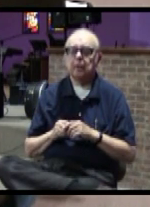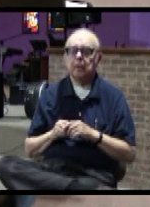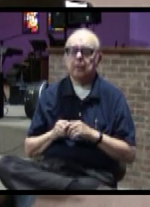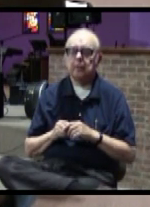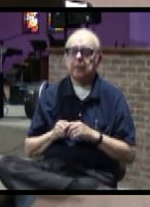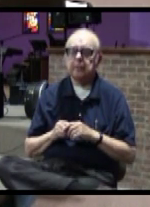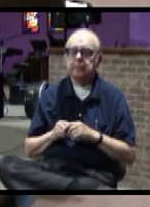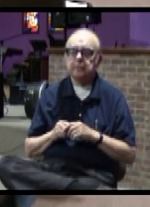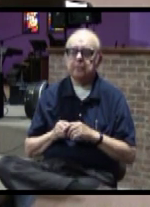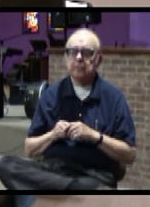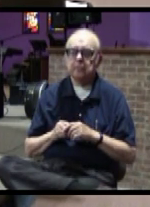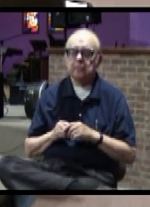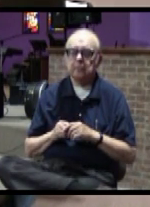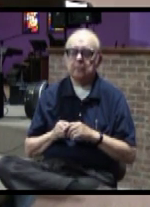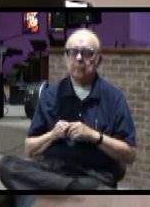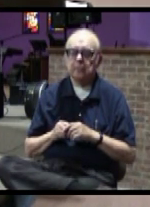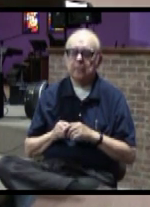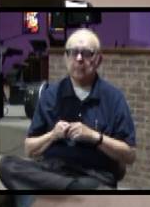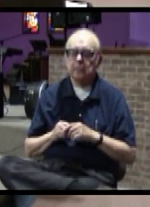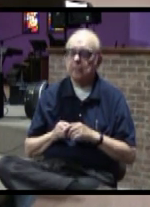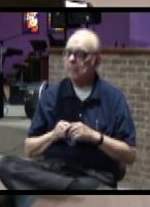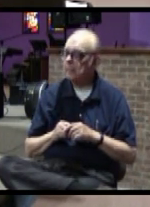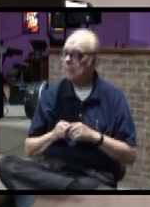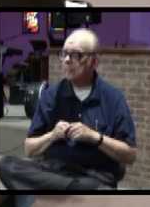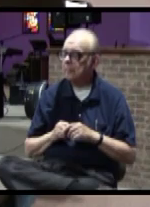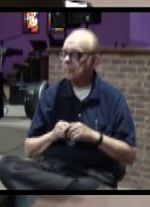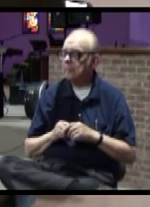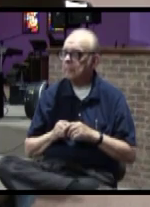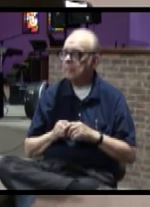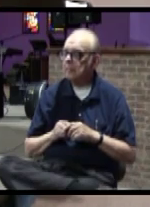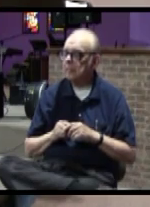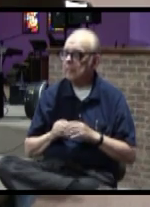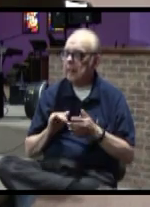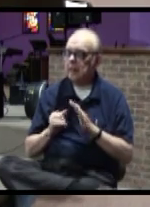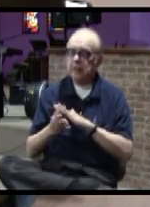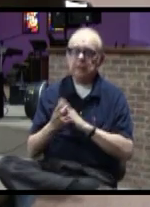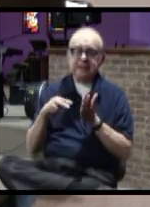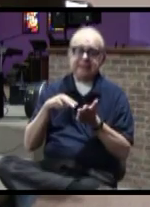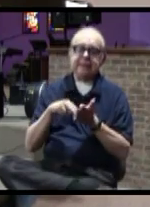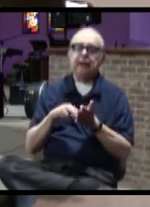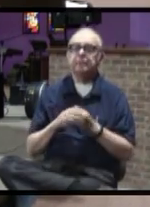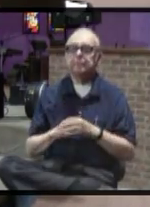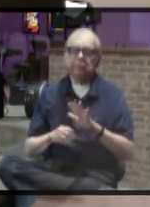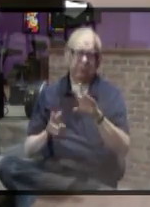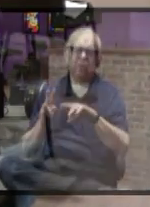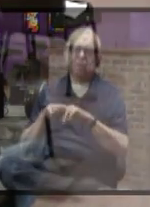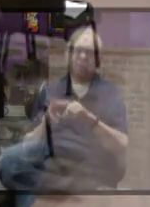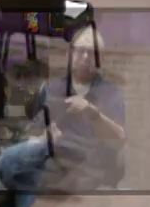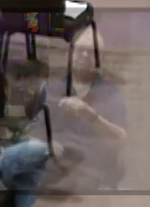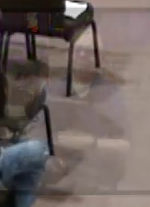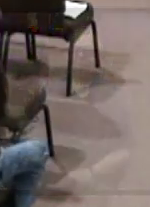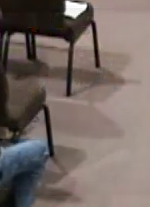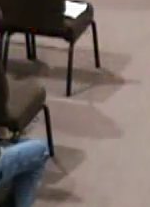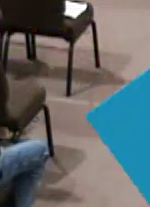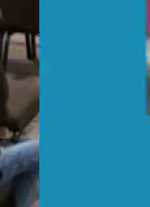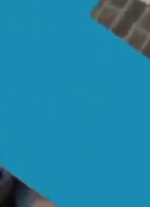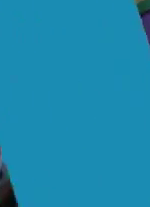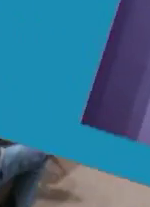Jesus. It's Jesus. And he'll open the doors. This morning, let's stand